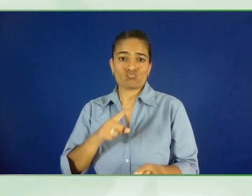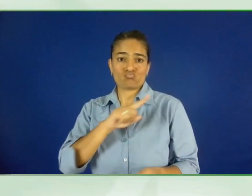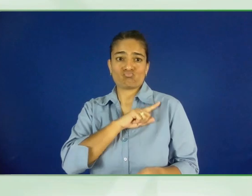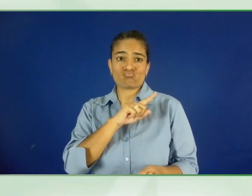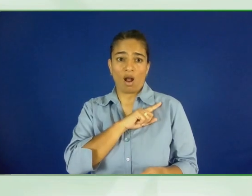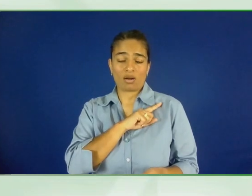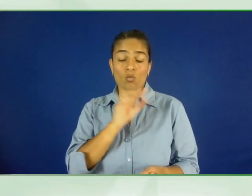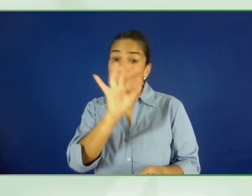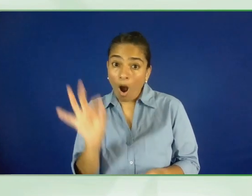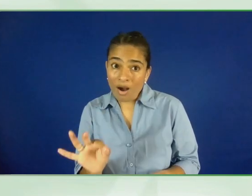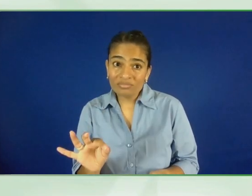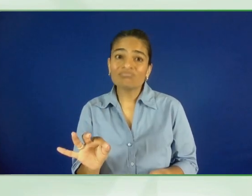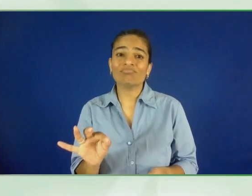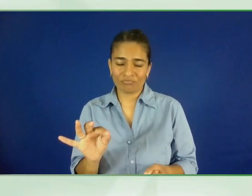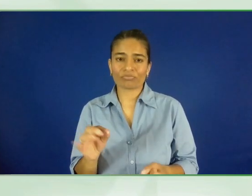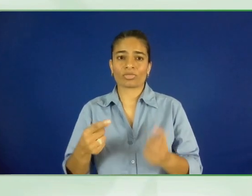We engage in